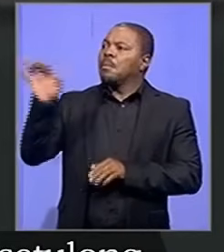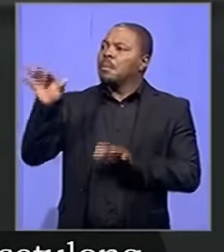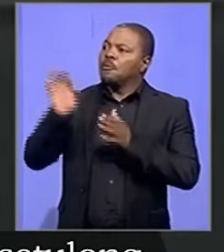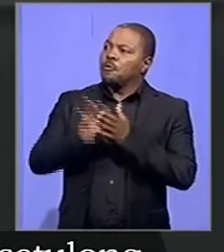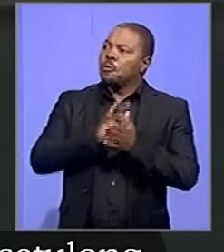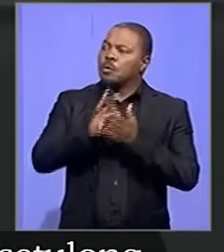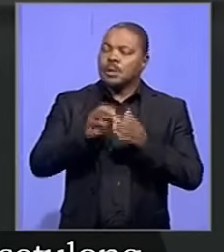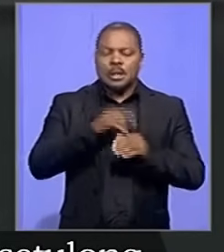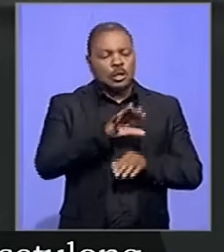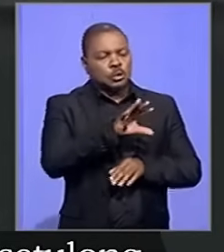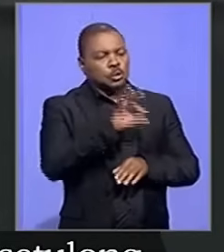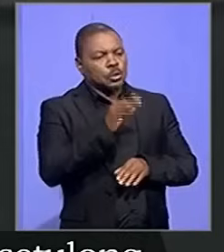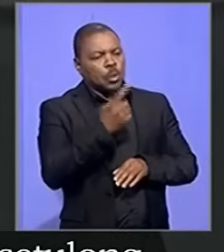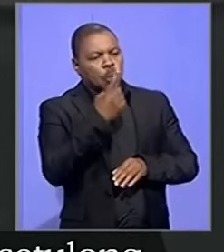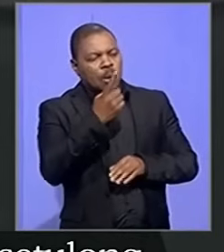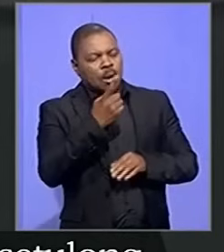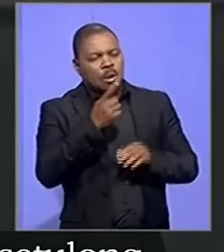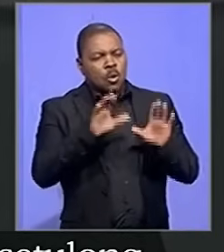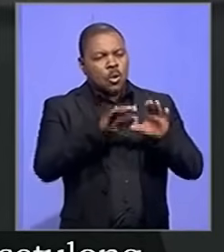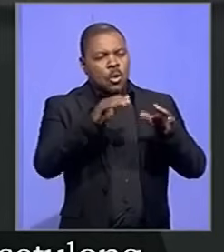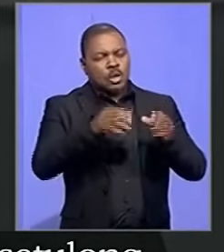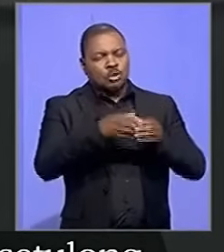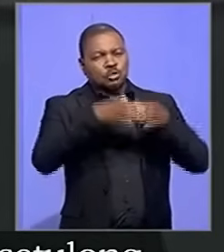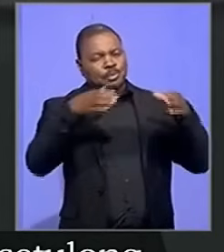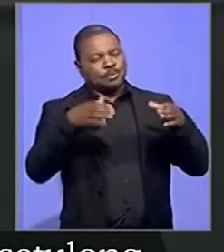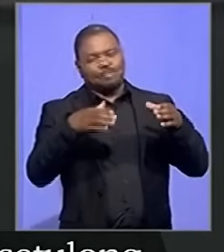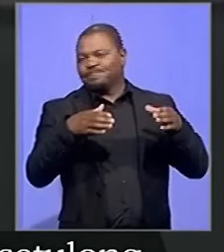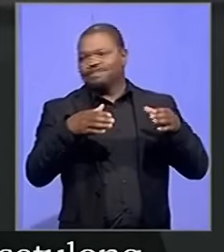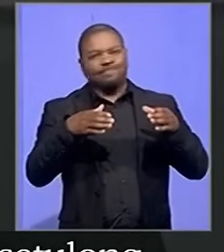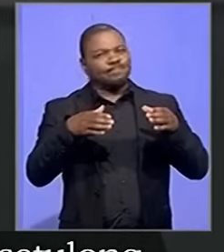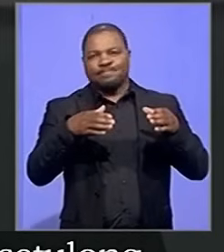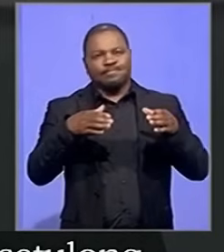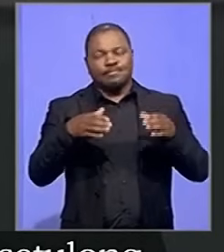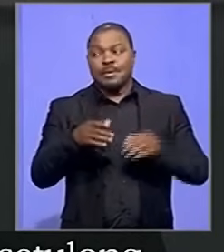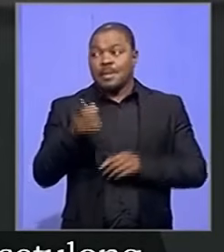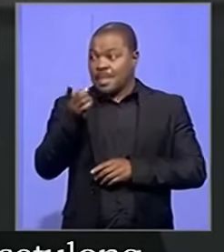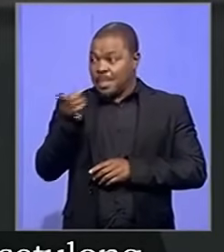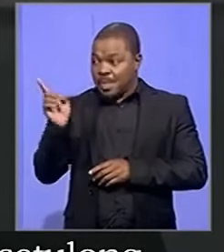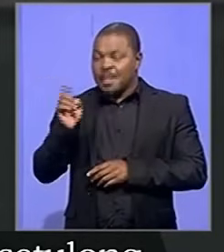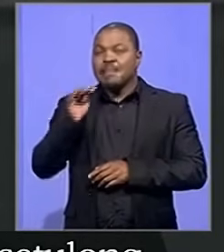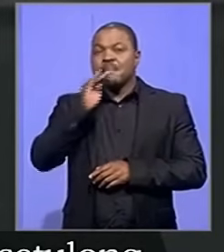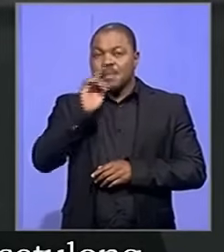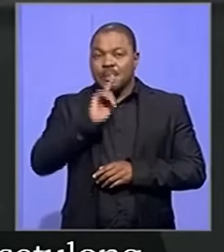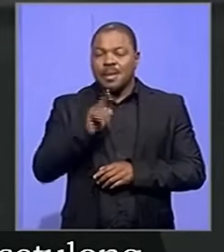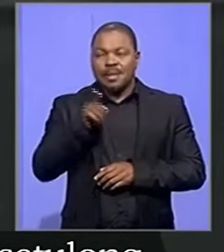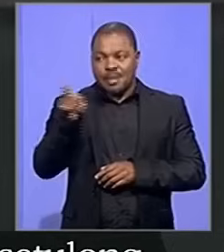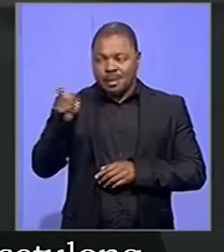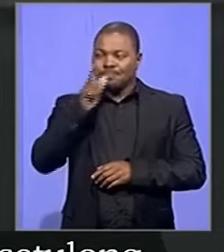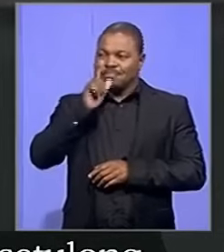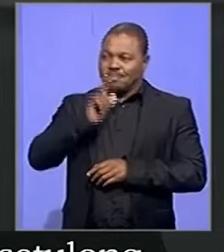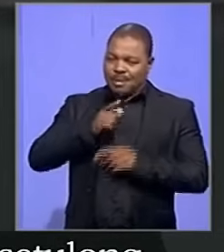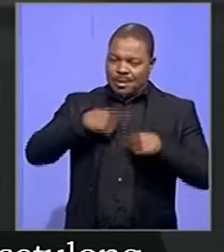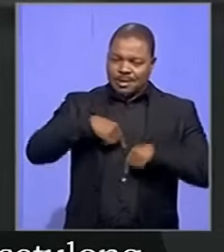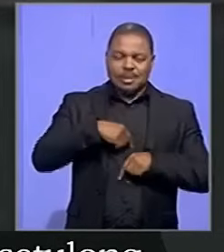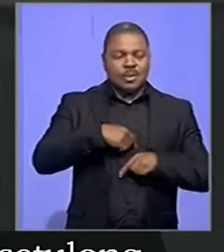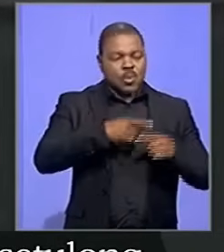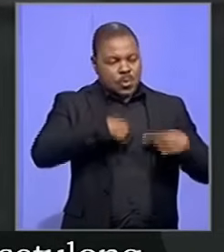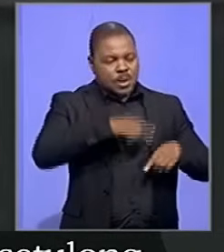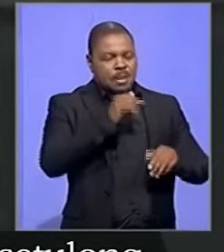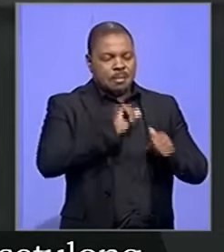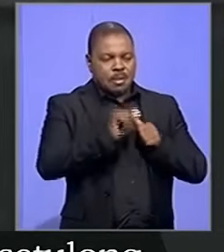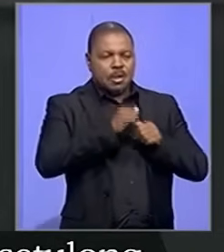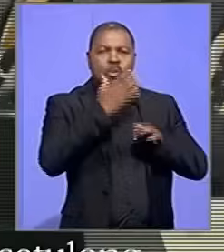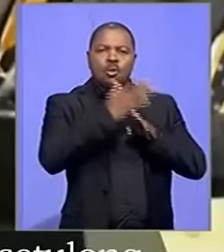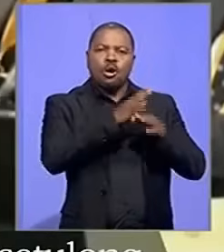party its own majority. In doing so, they have told us that they want us to work